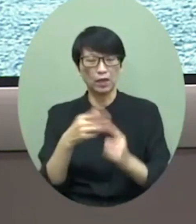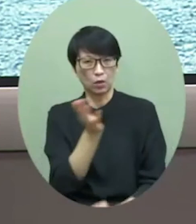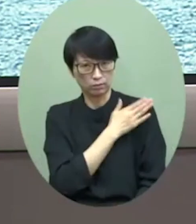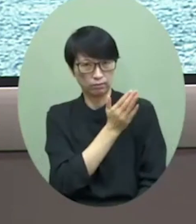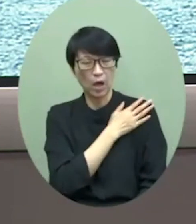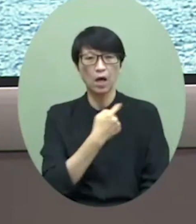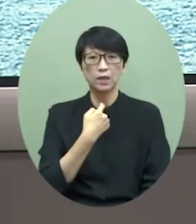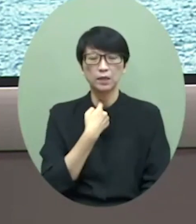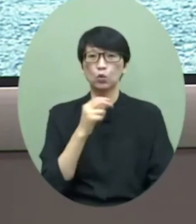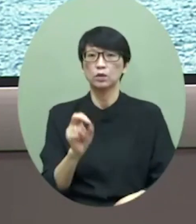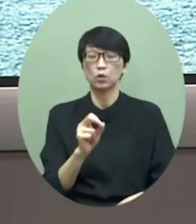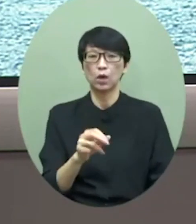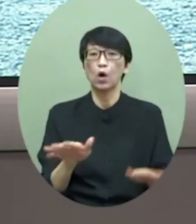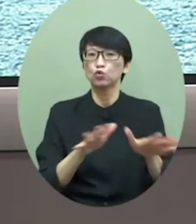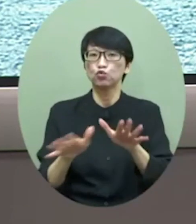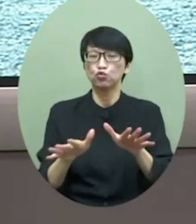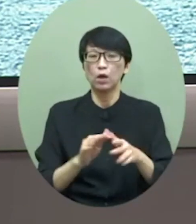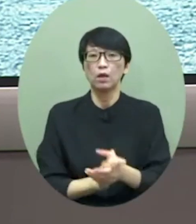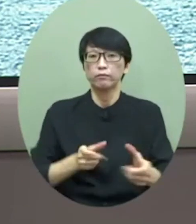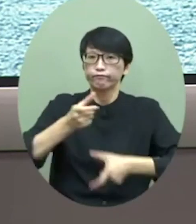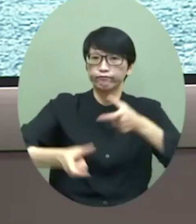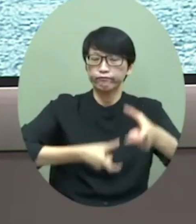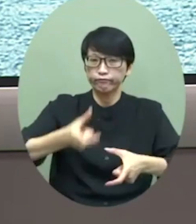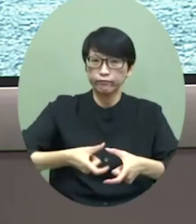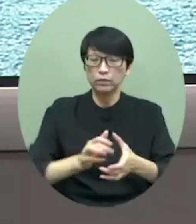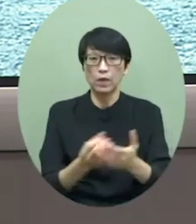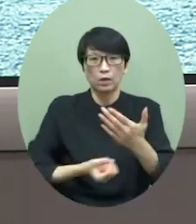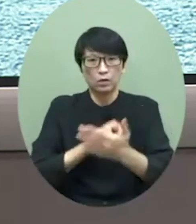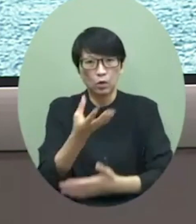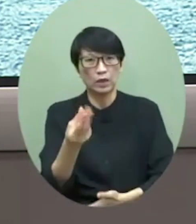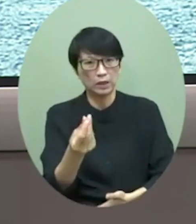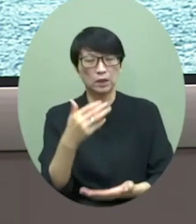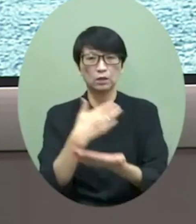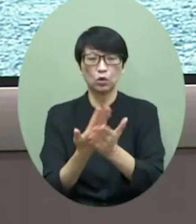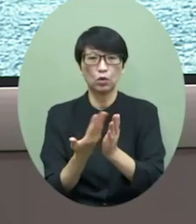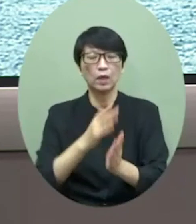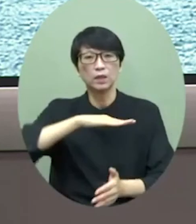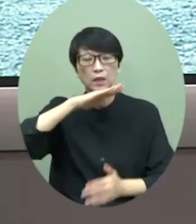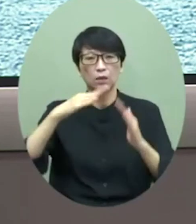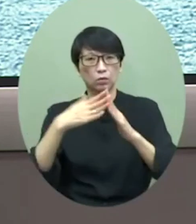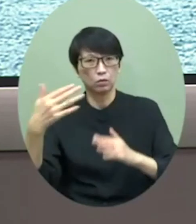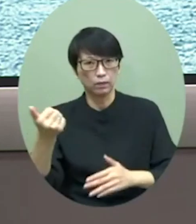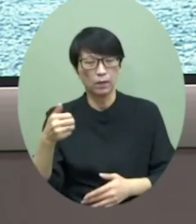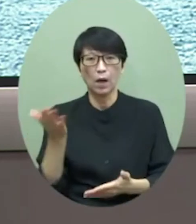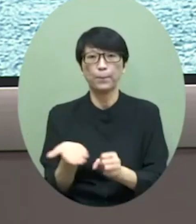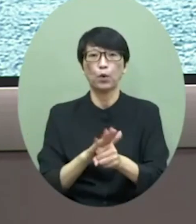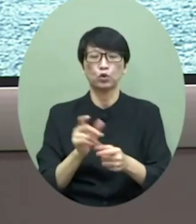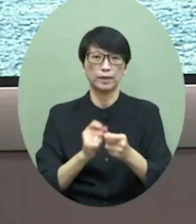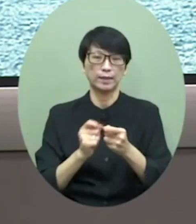of August. Electoral officers will still need to fulfill certain responsibilities in terms